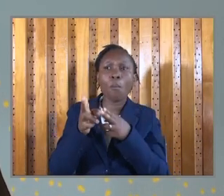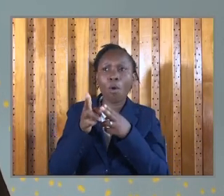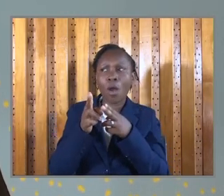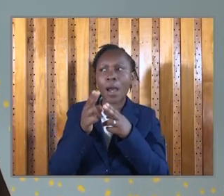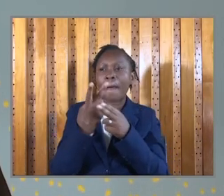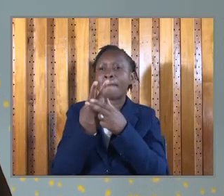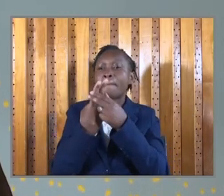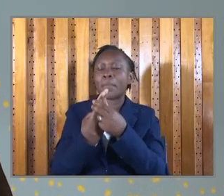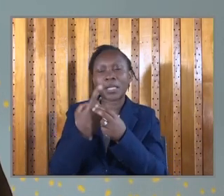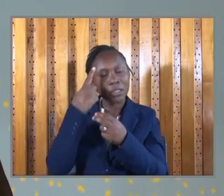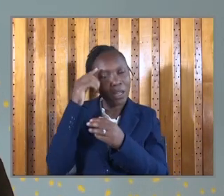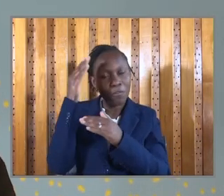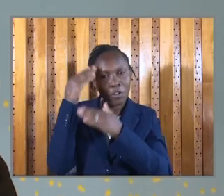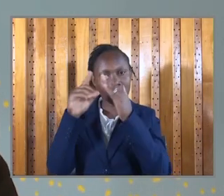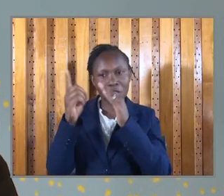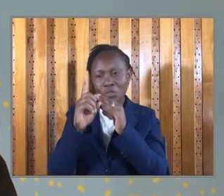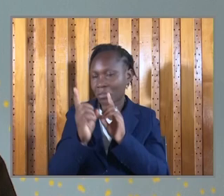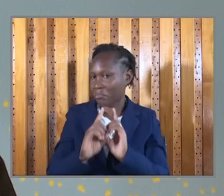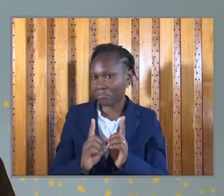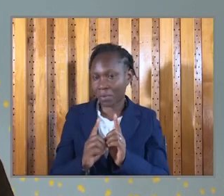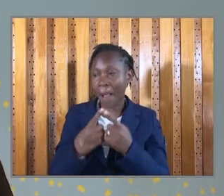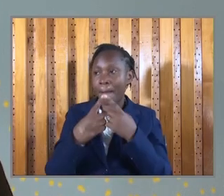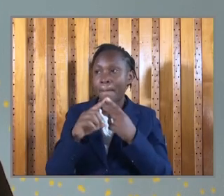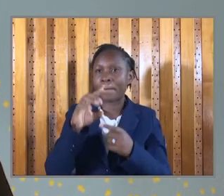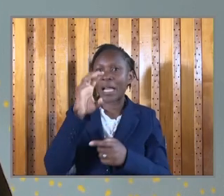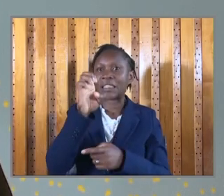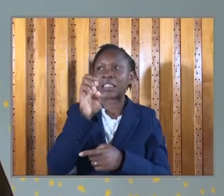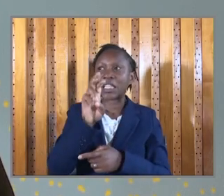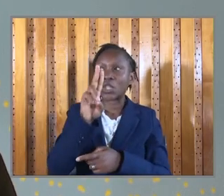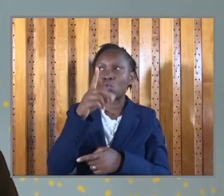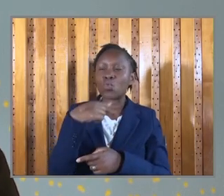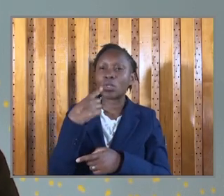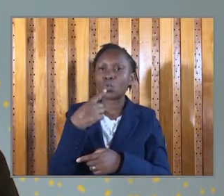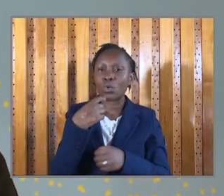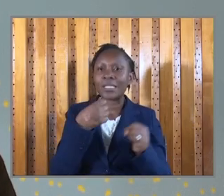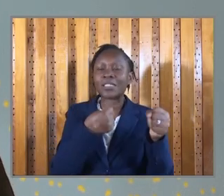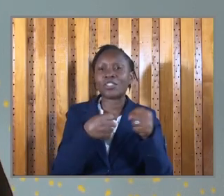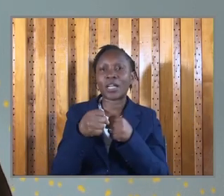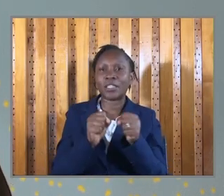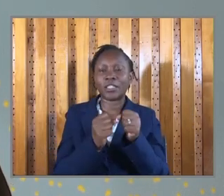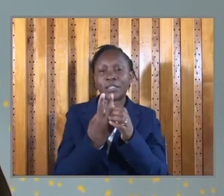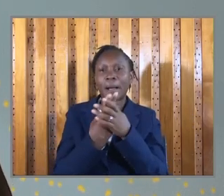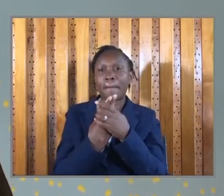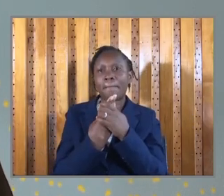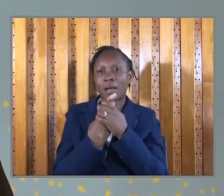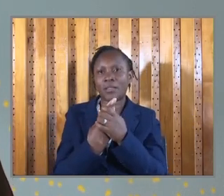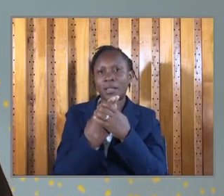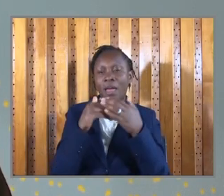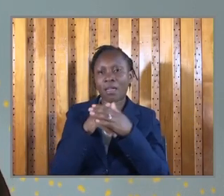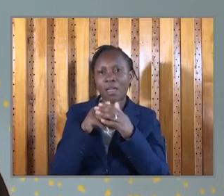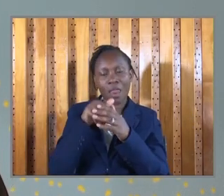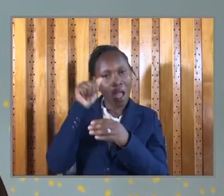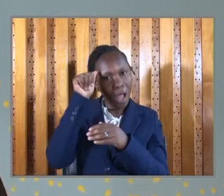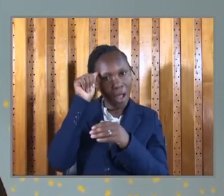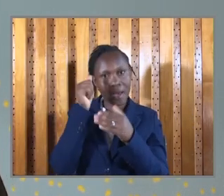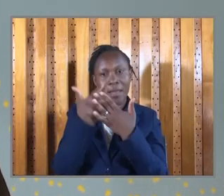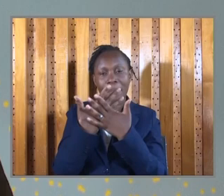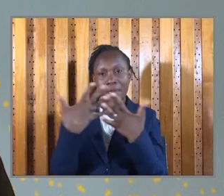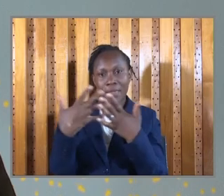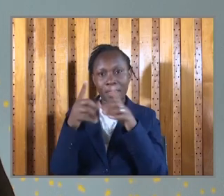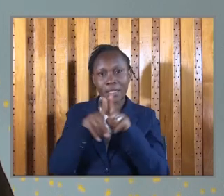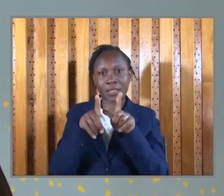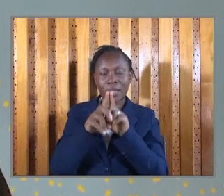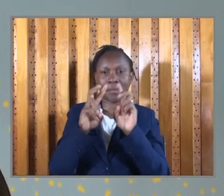of Nairobi. We see the EU as a strategic partner in our academic affairs, but also in our